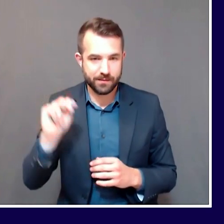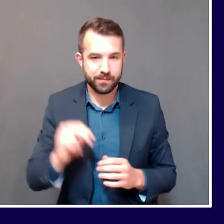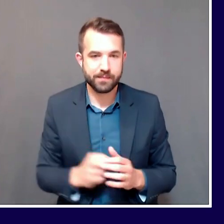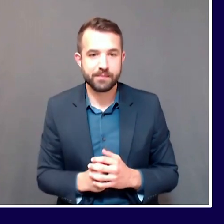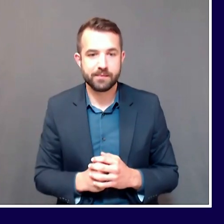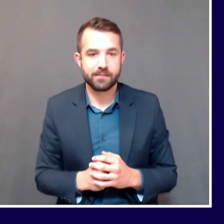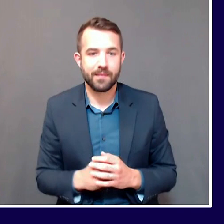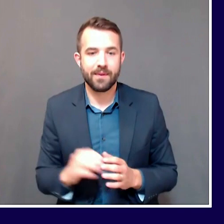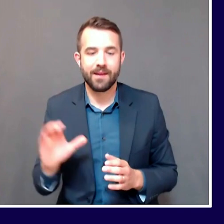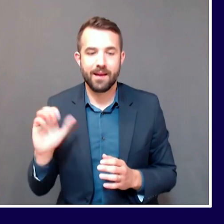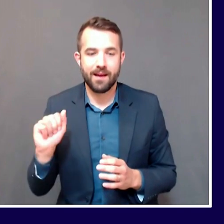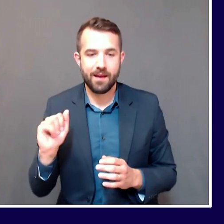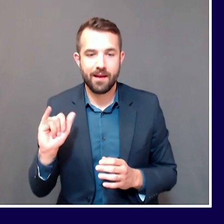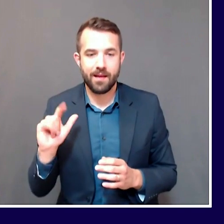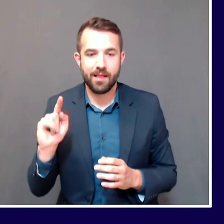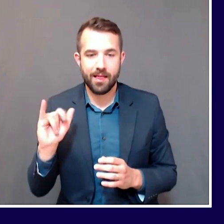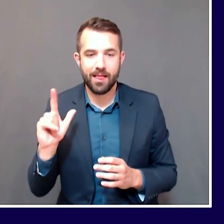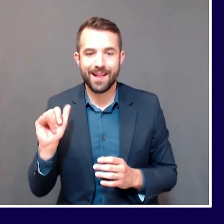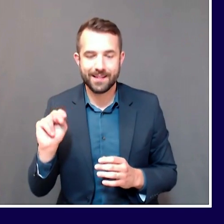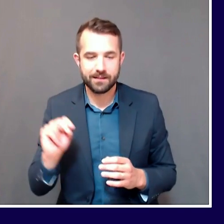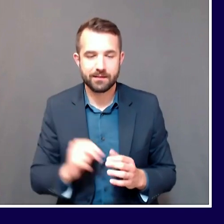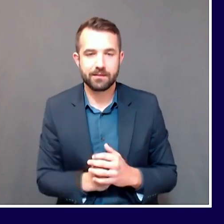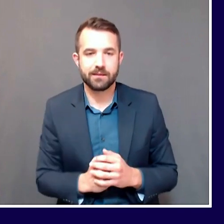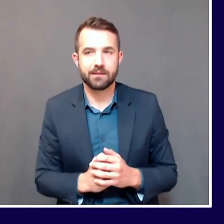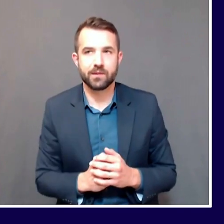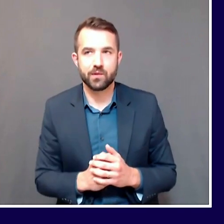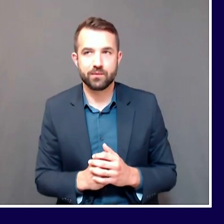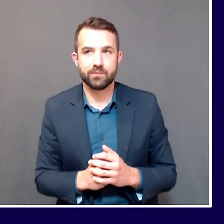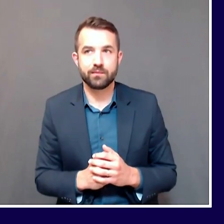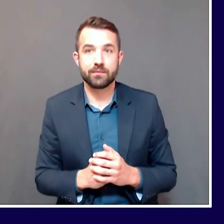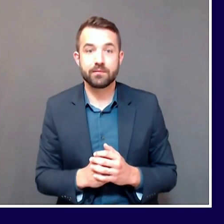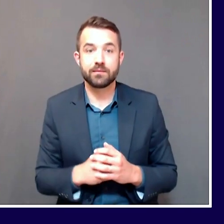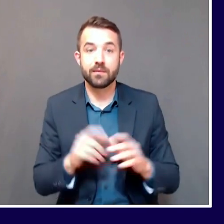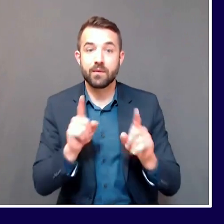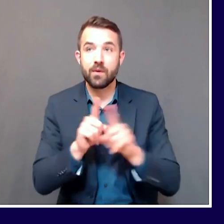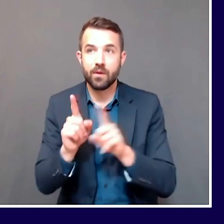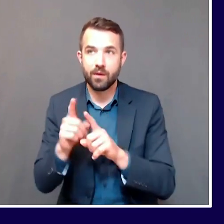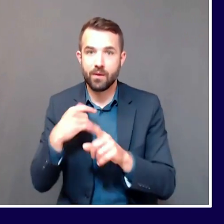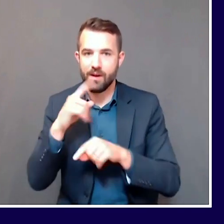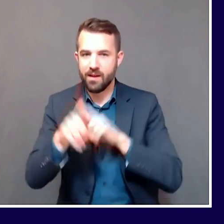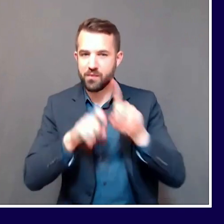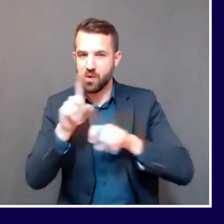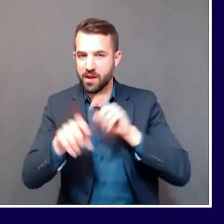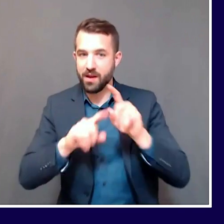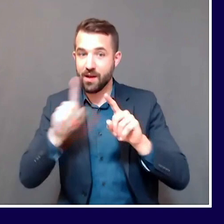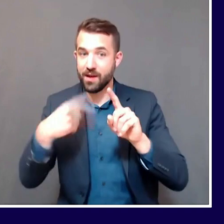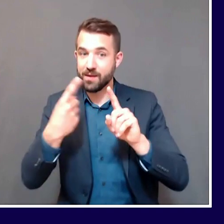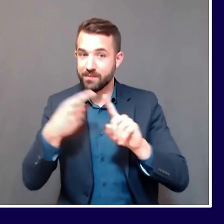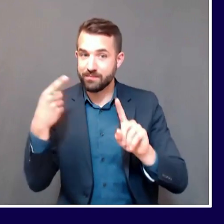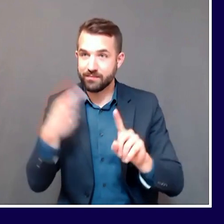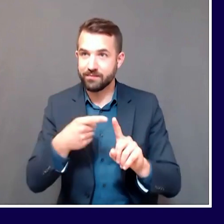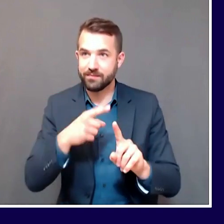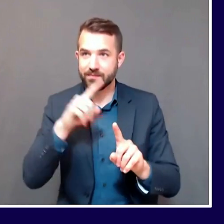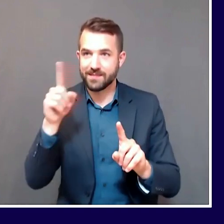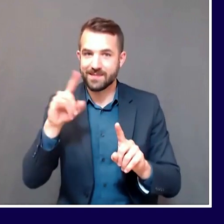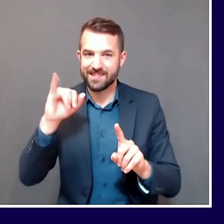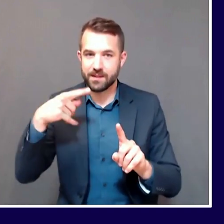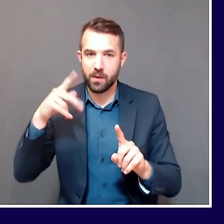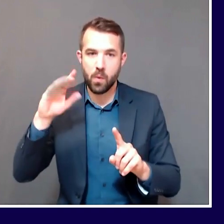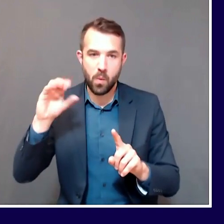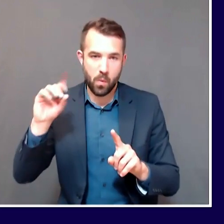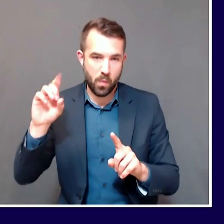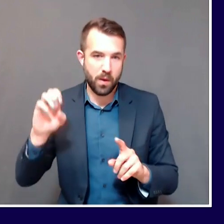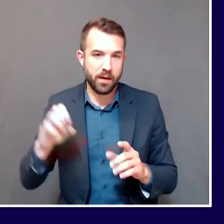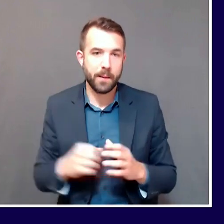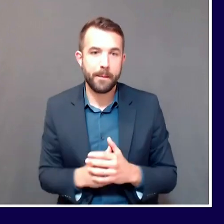Hello, everyone. Good afternoon. I also have questions about some of the zip code data. I guess specifically what I want to